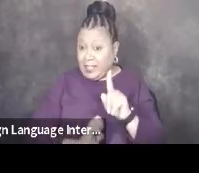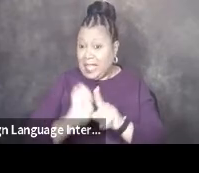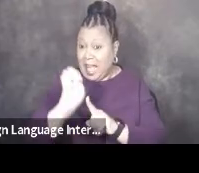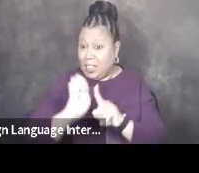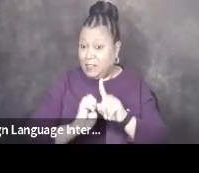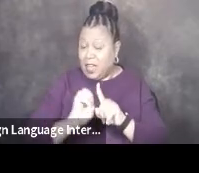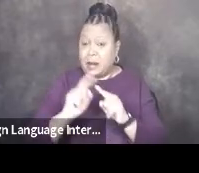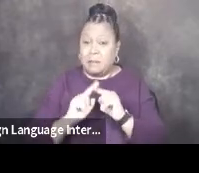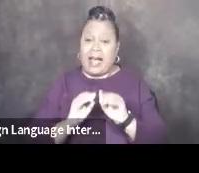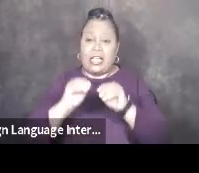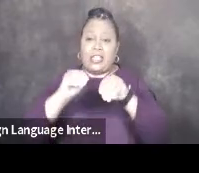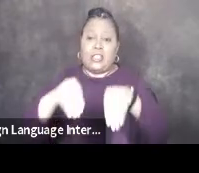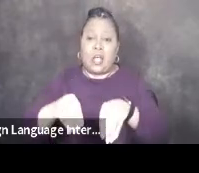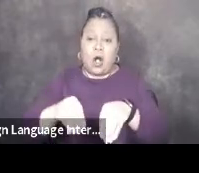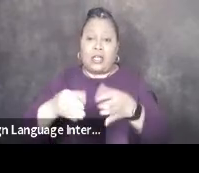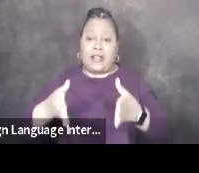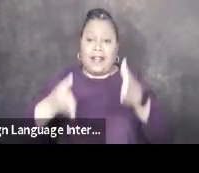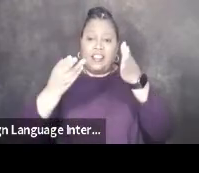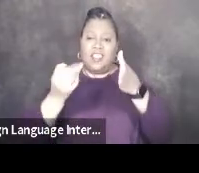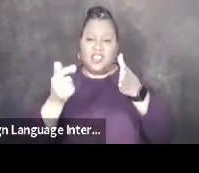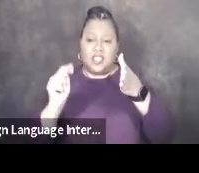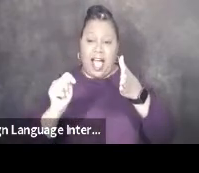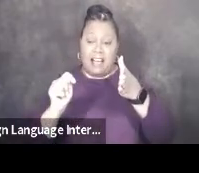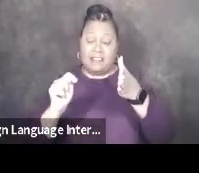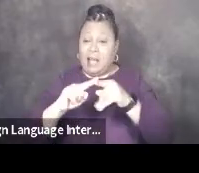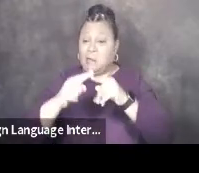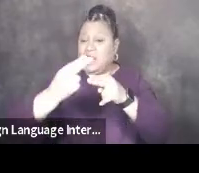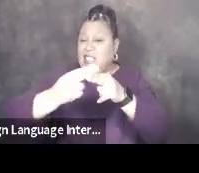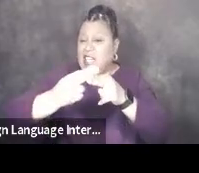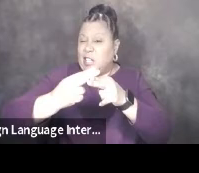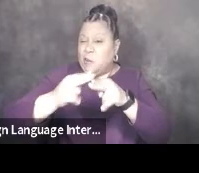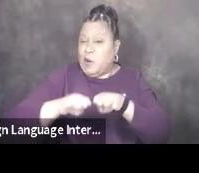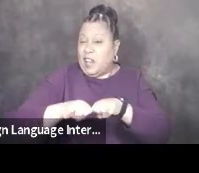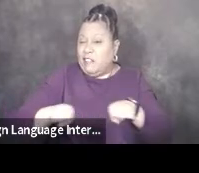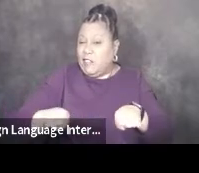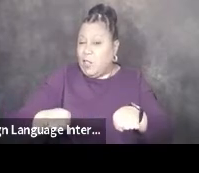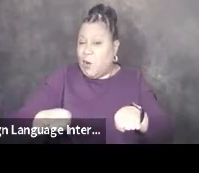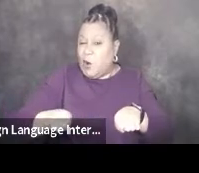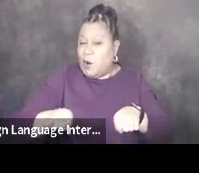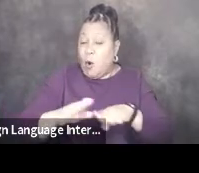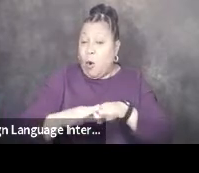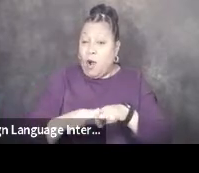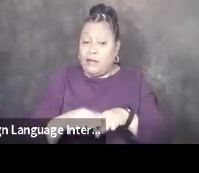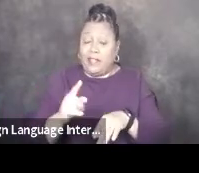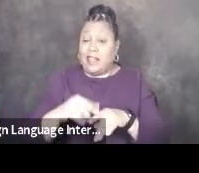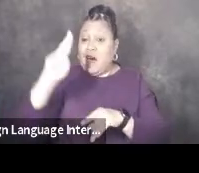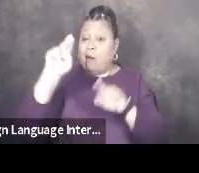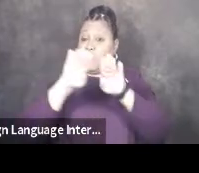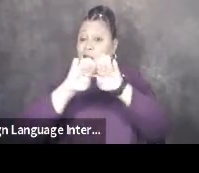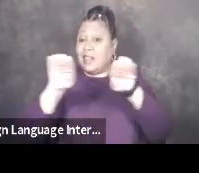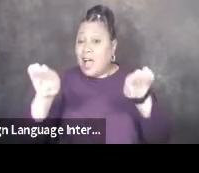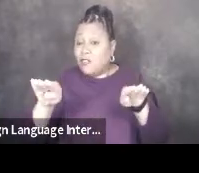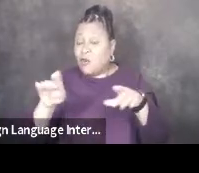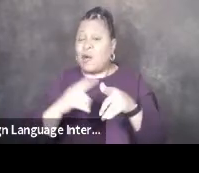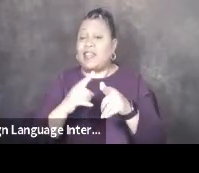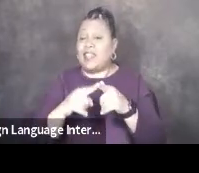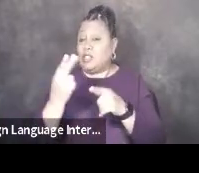by installing the vertical shaft and maybe putting a temporary floor in on the upper level,